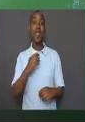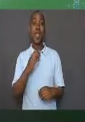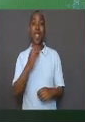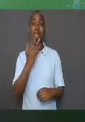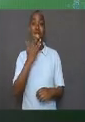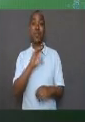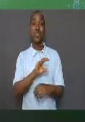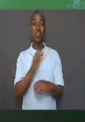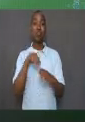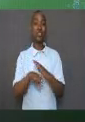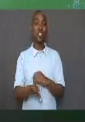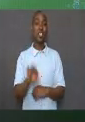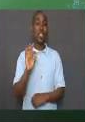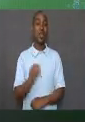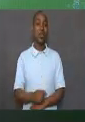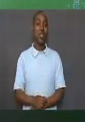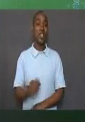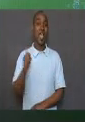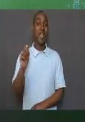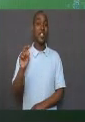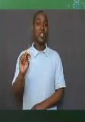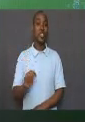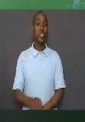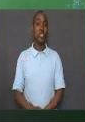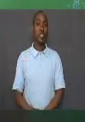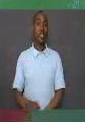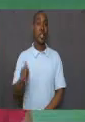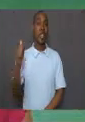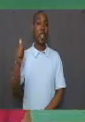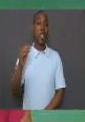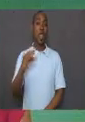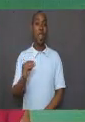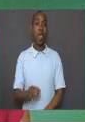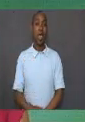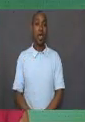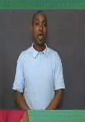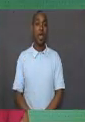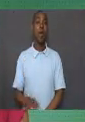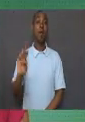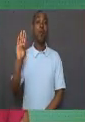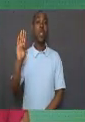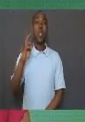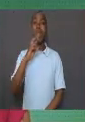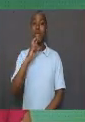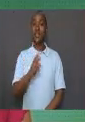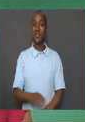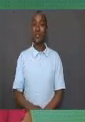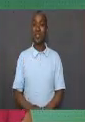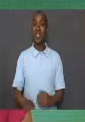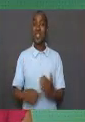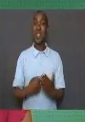antigen A and antigen B. There are also